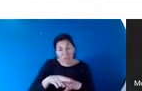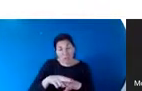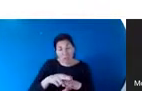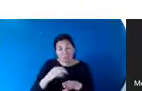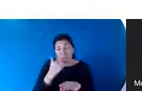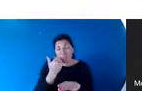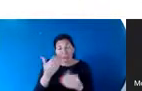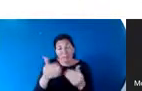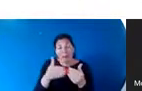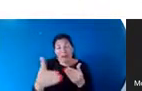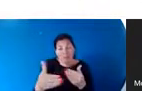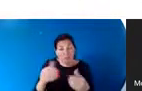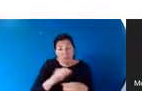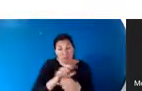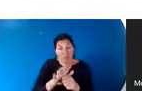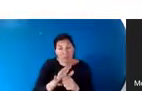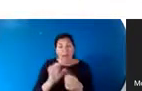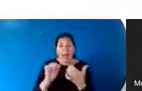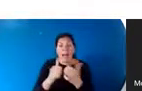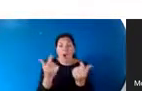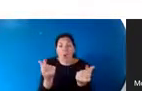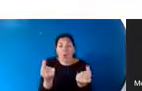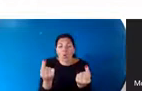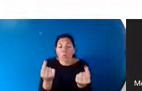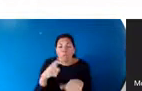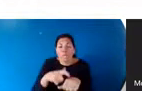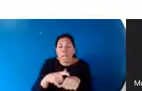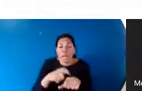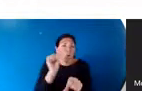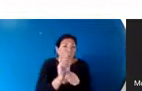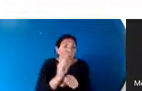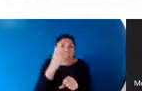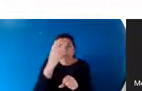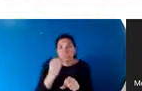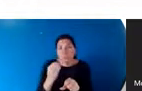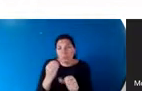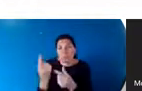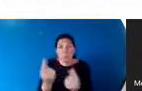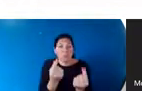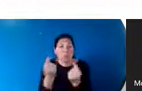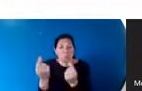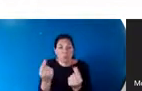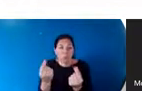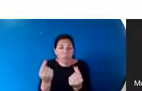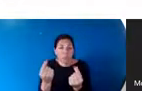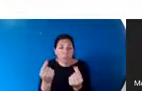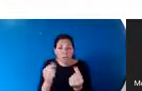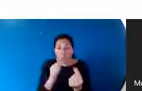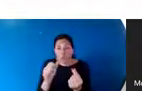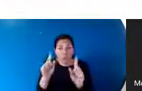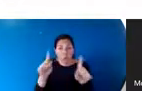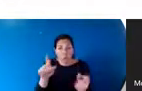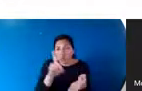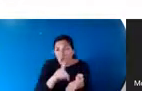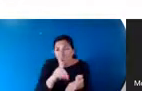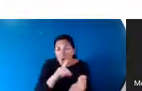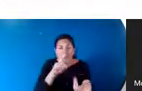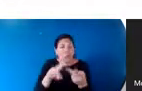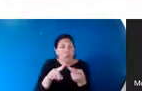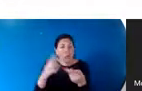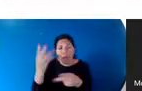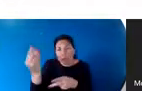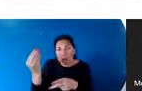is that? Well, it's because this is how we spend our time. We work. We sleep. We do leisure. We care for others. We do household. We do eat. We don't spend our time going to the doctor. But in fact, our